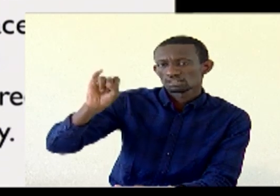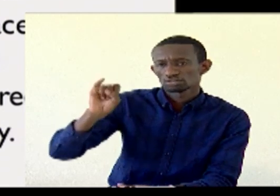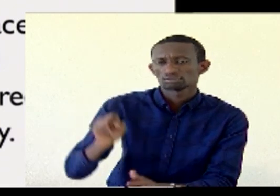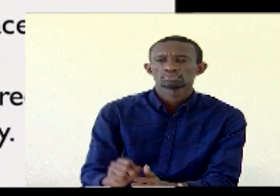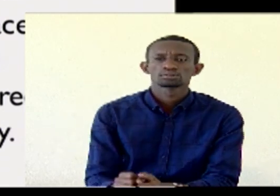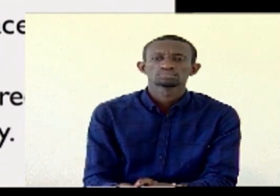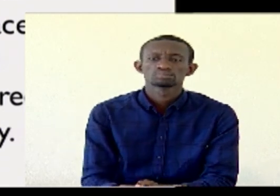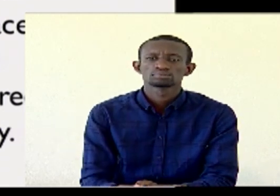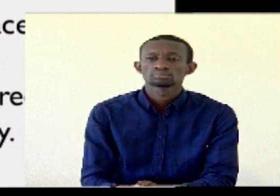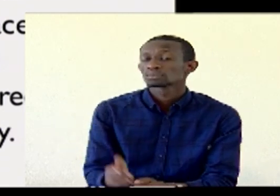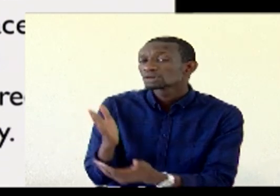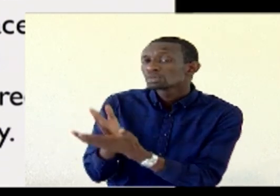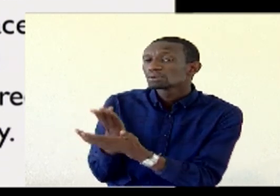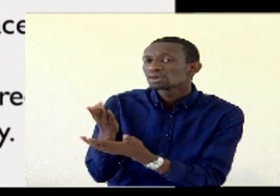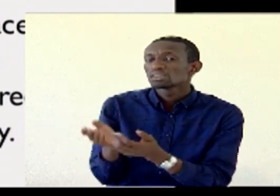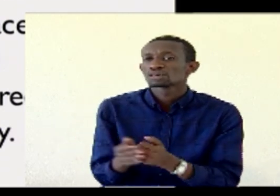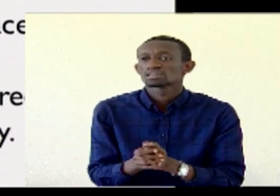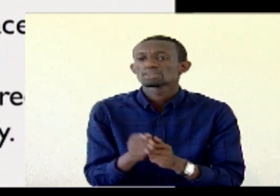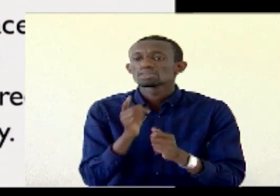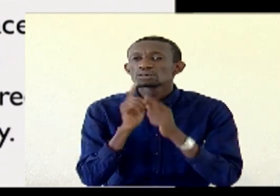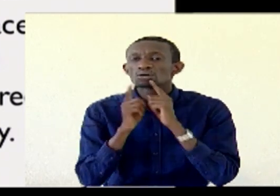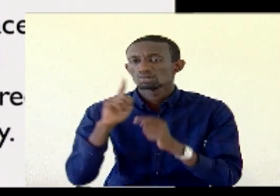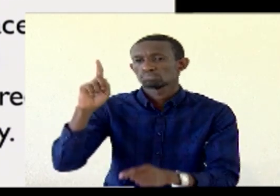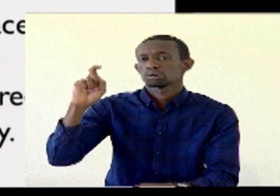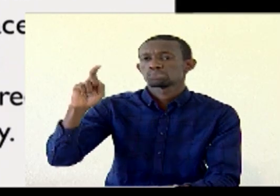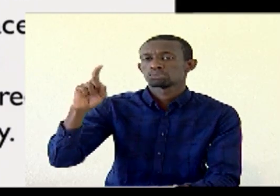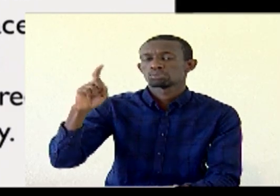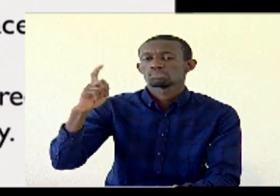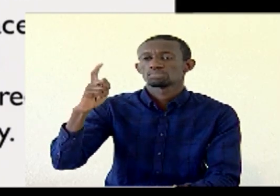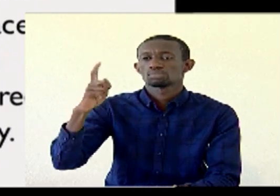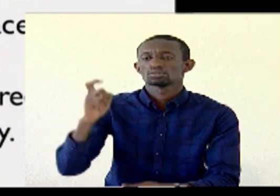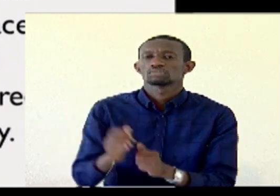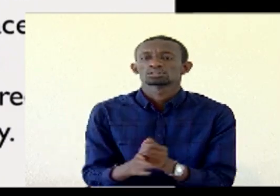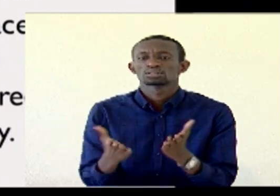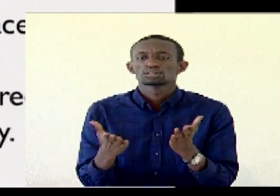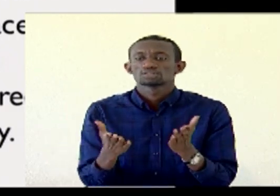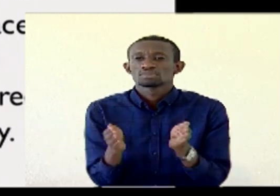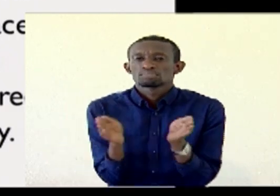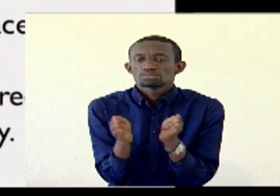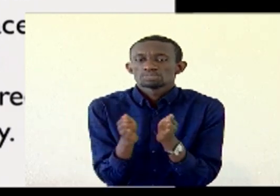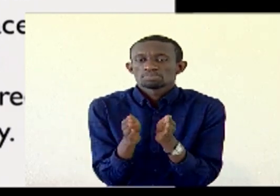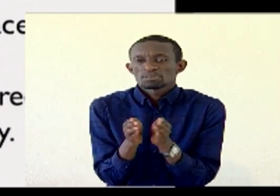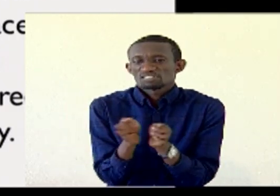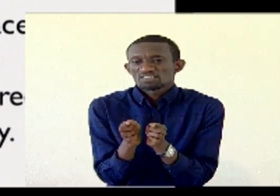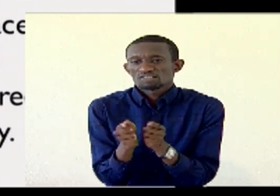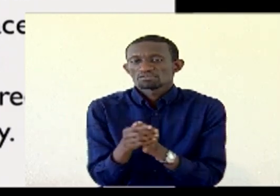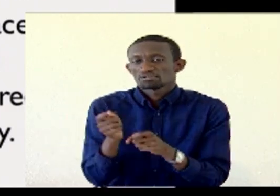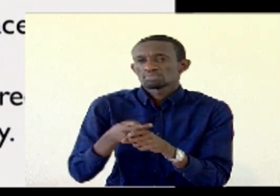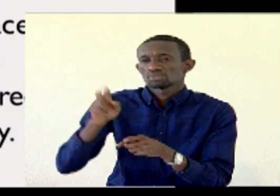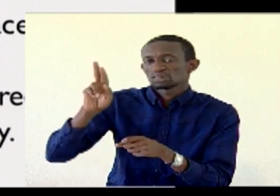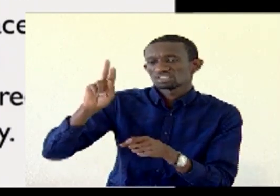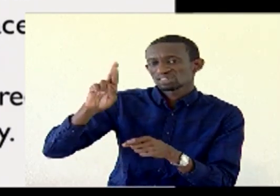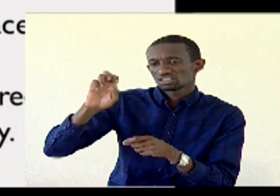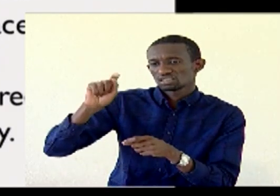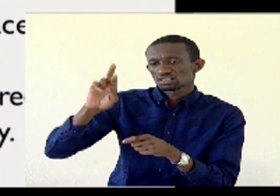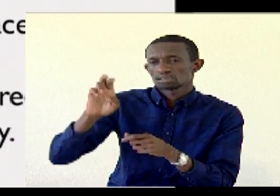is white in color, and it narrows from the urethra, and the pelvis is a collecting